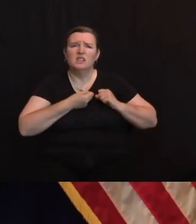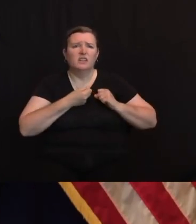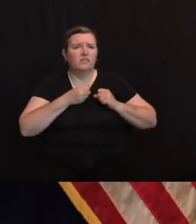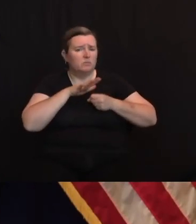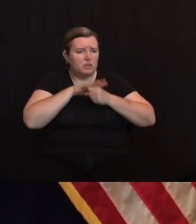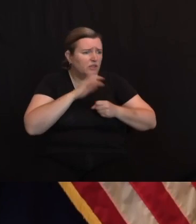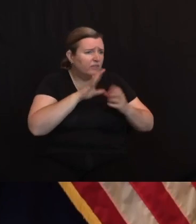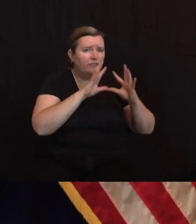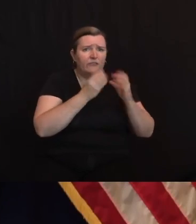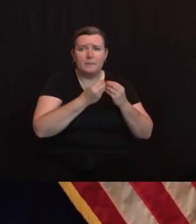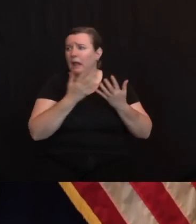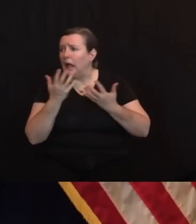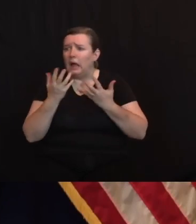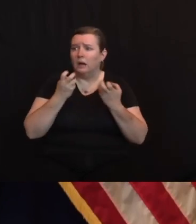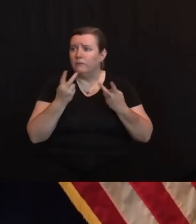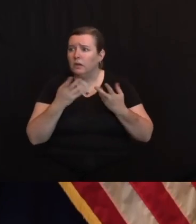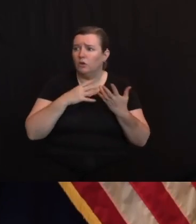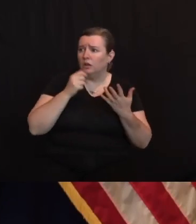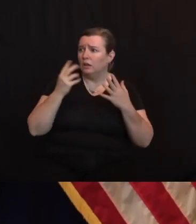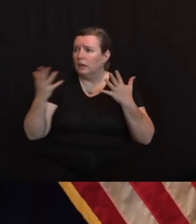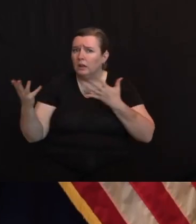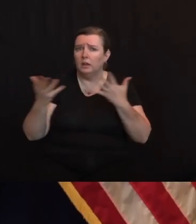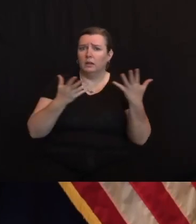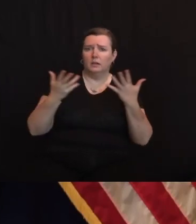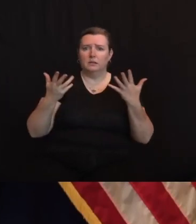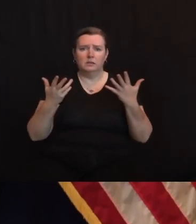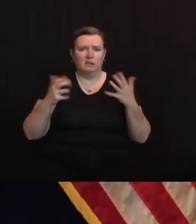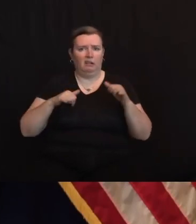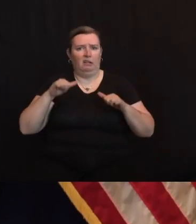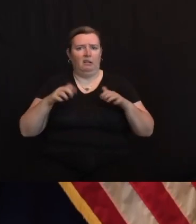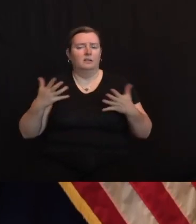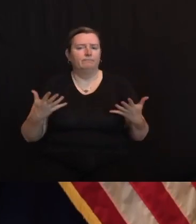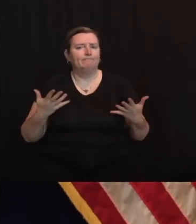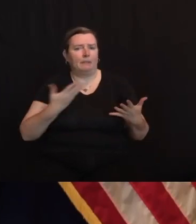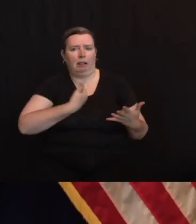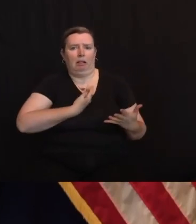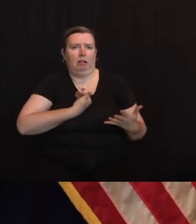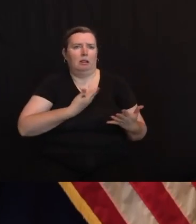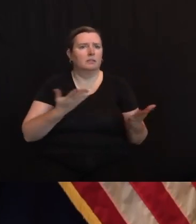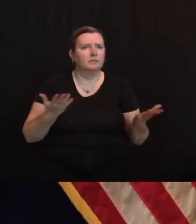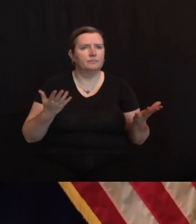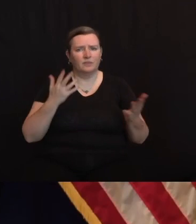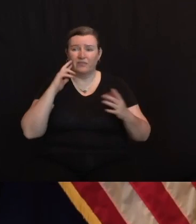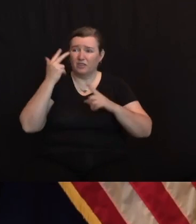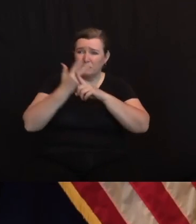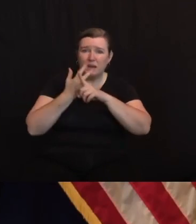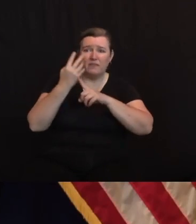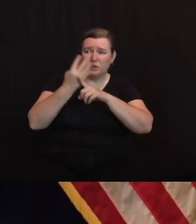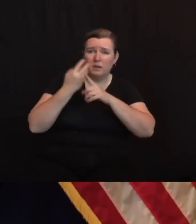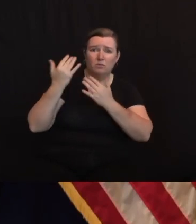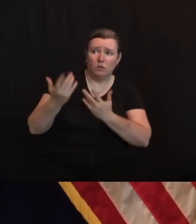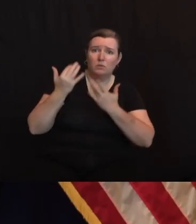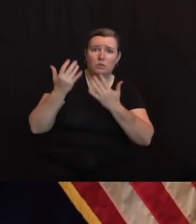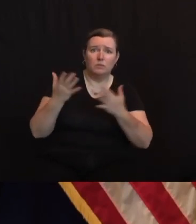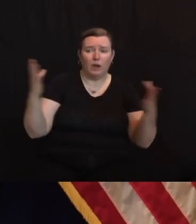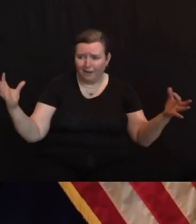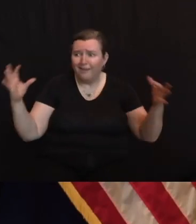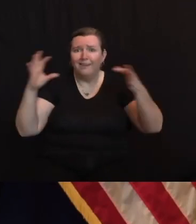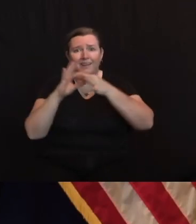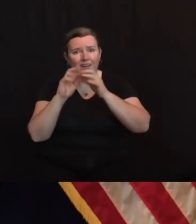families not to be able to visit their loved ones in person for more than 3 months now. Reuniting families, particularly